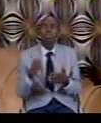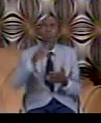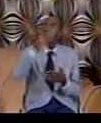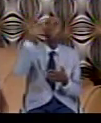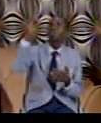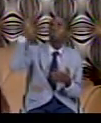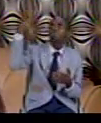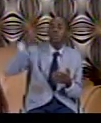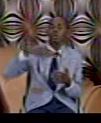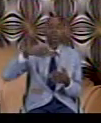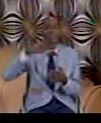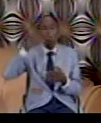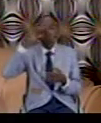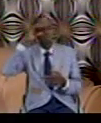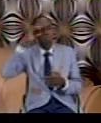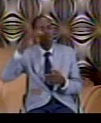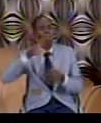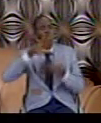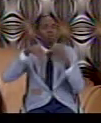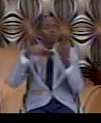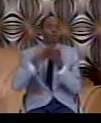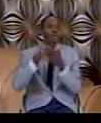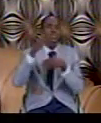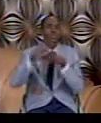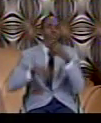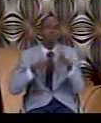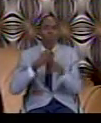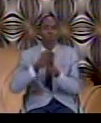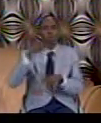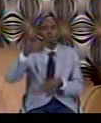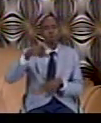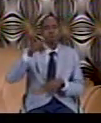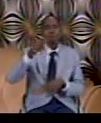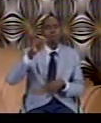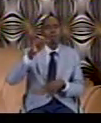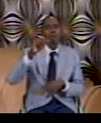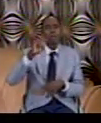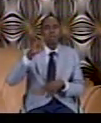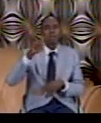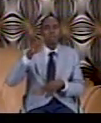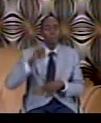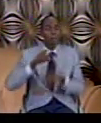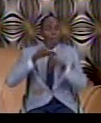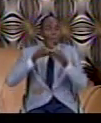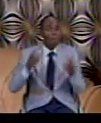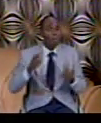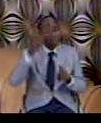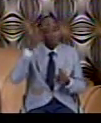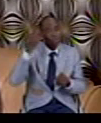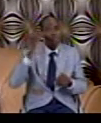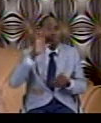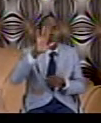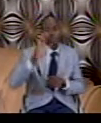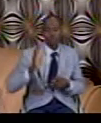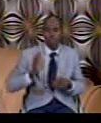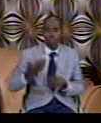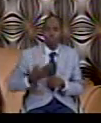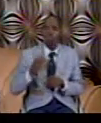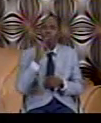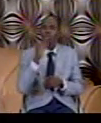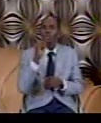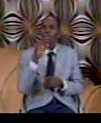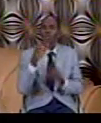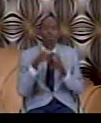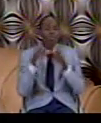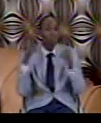moon and all the planets we read about with his blood. But your soul is so great. Your